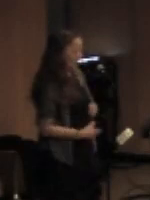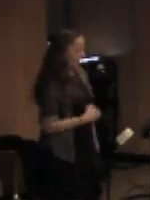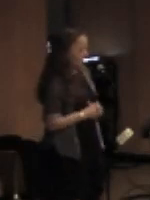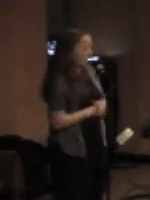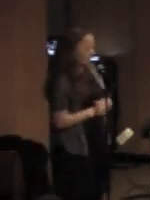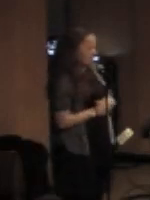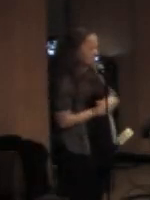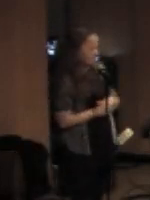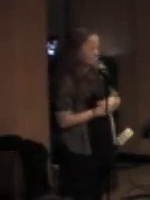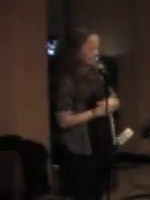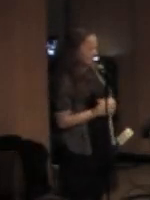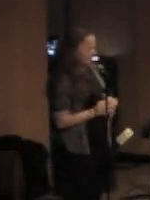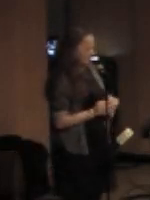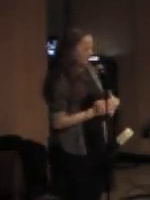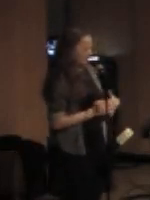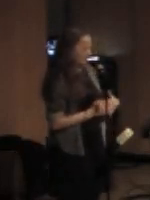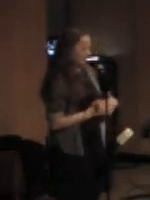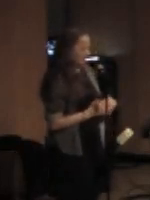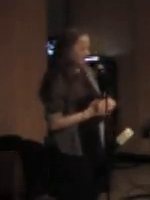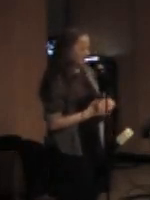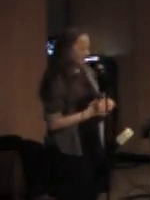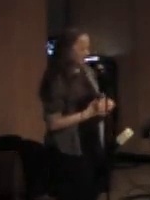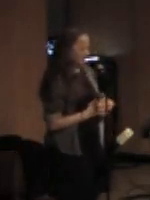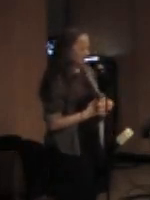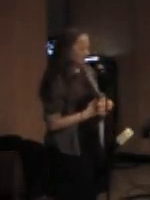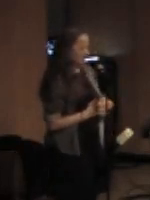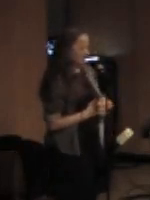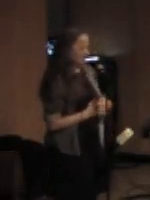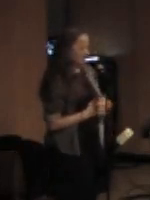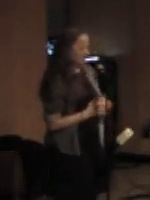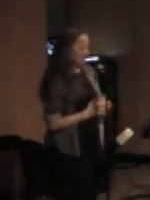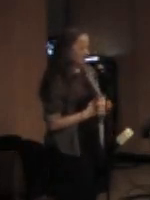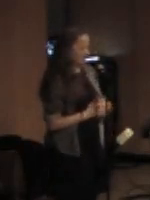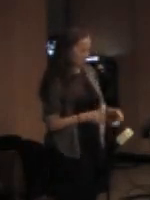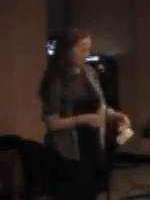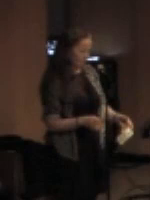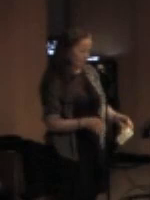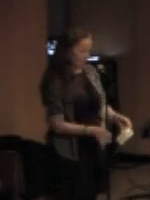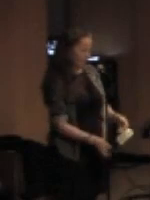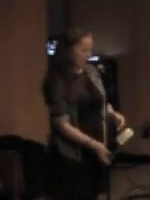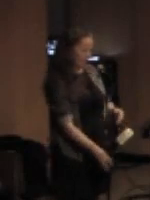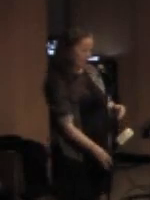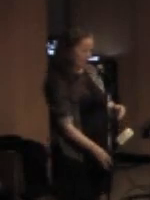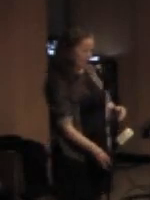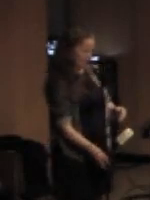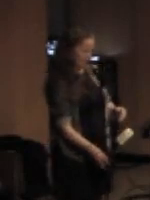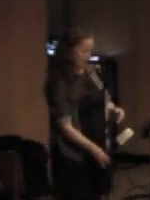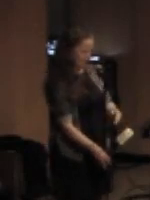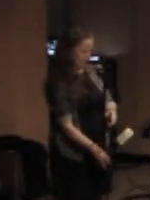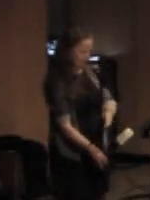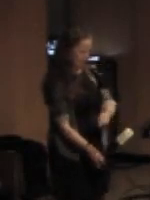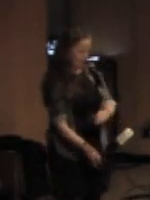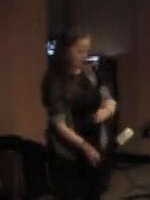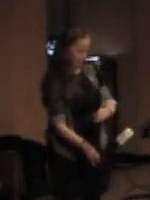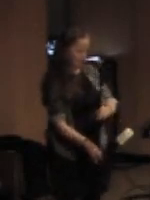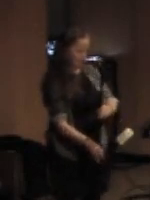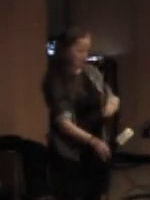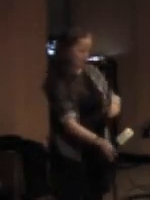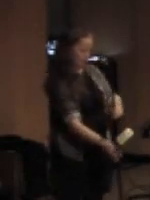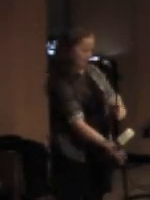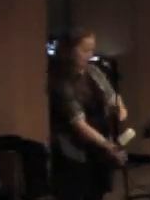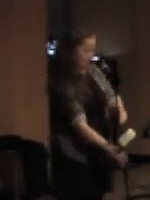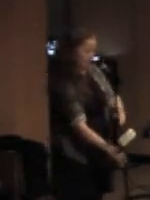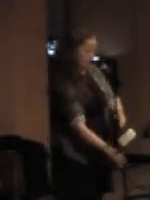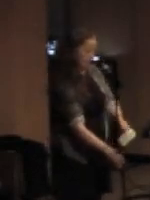photo album shut puts it in the bag hey all this stuff we can pick it up later why don't you just take the necessary things we can come back